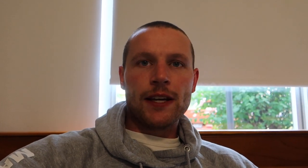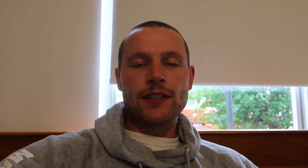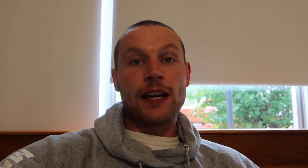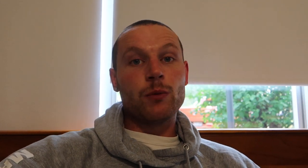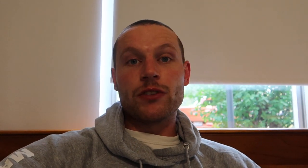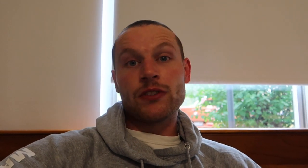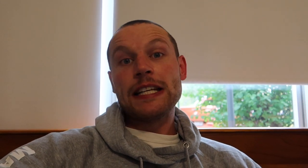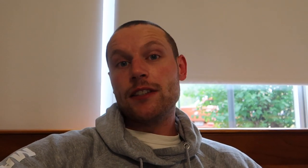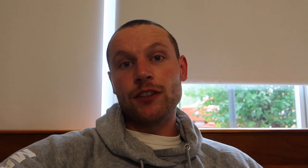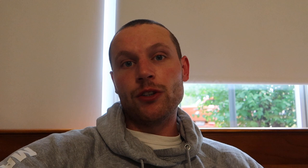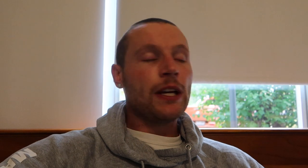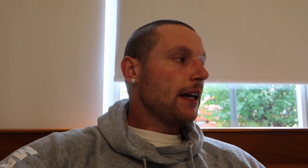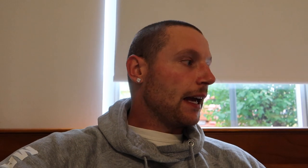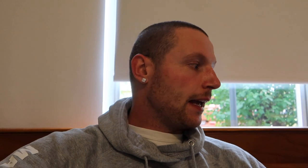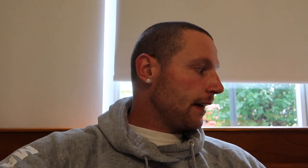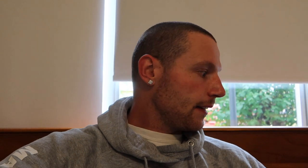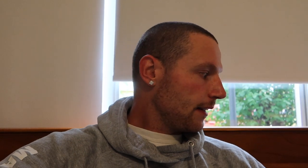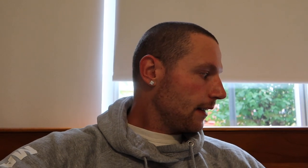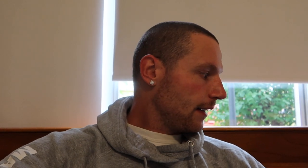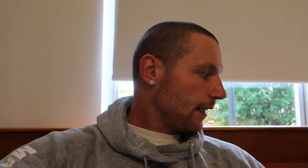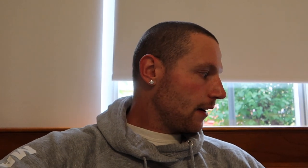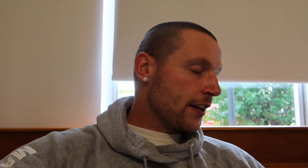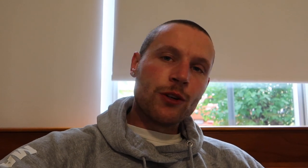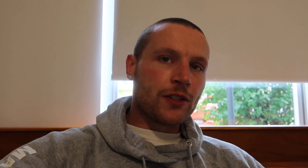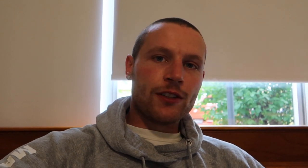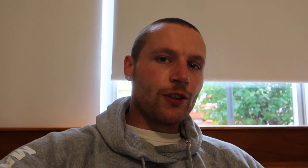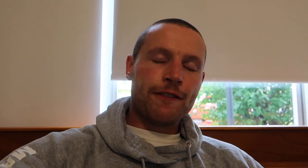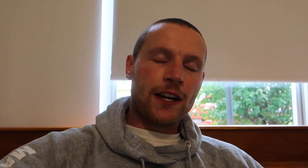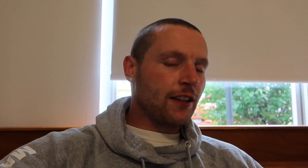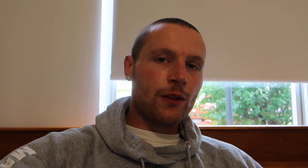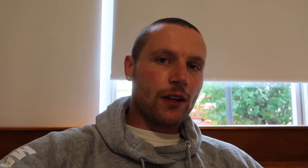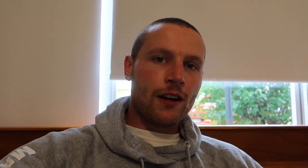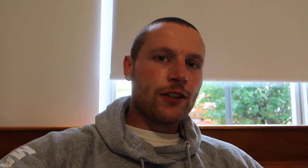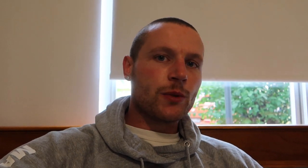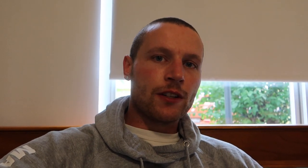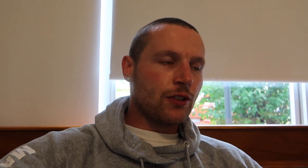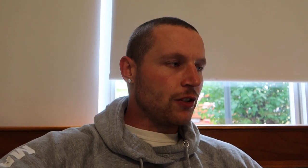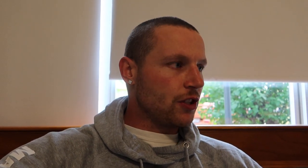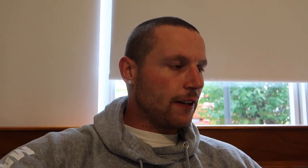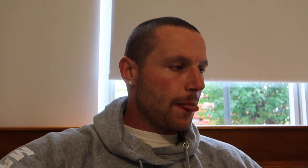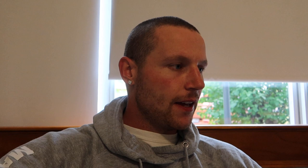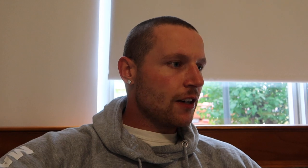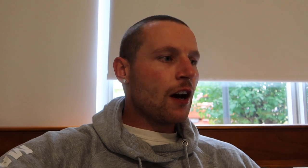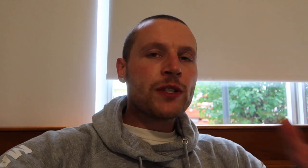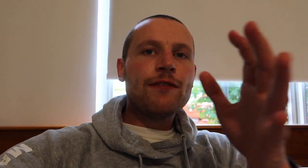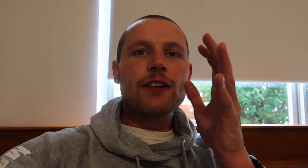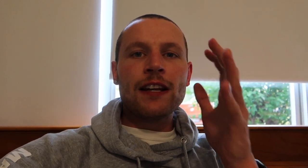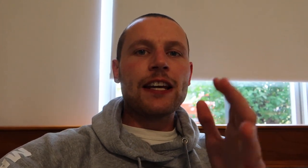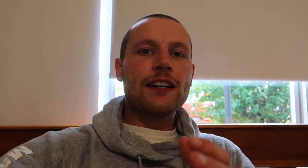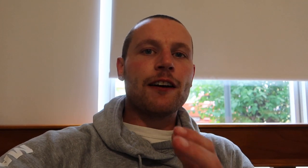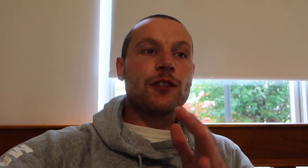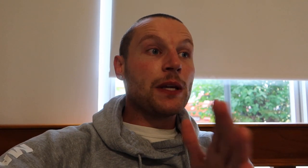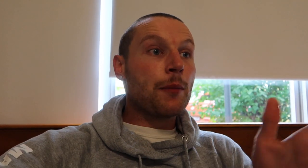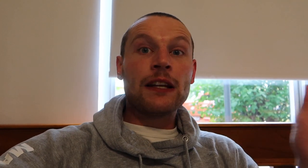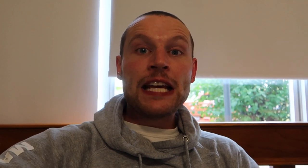absolutely amazing, and it was the least I could do. And I knew it was going to turn, I fucking knew it, I knew it was going to turn to shit. You know, I was even